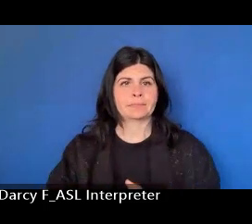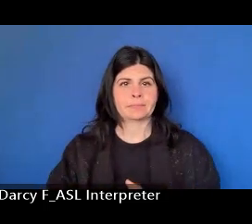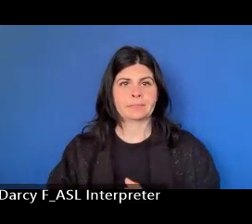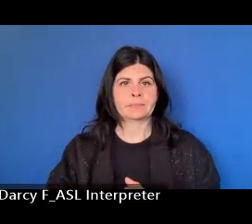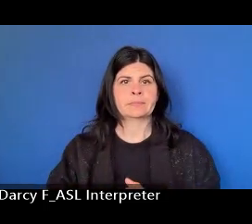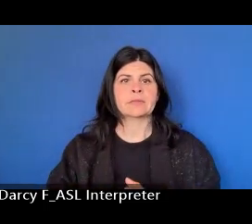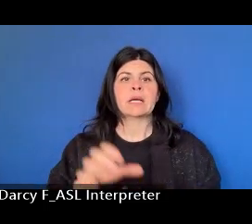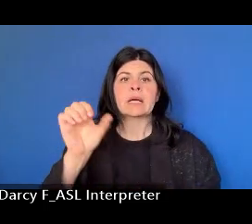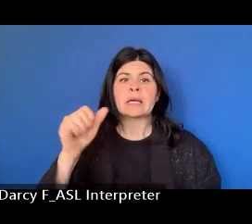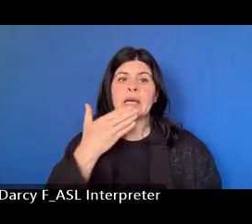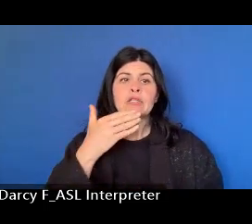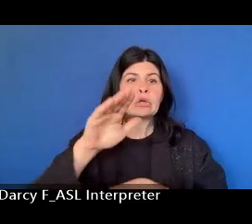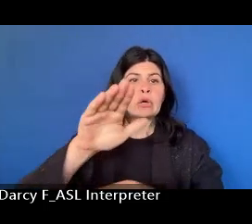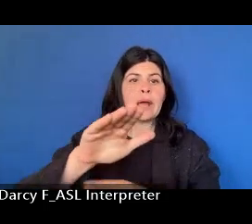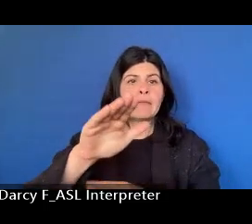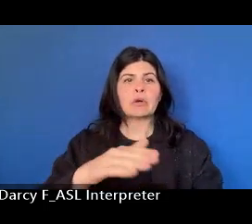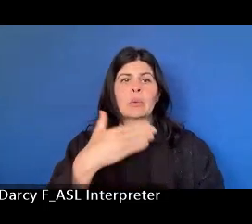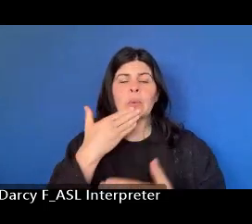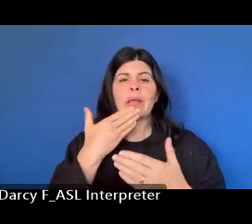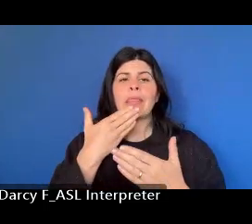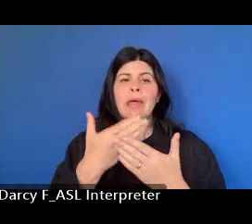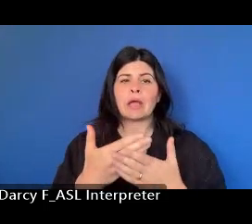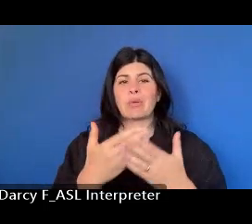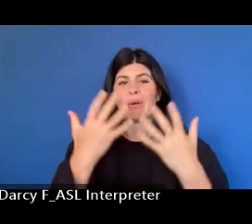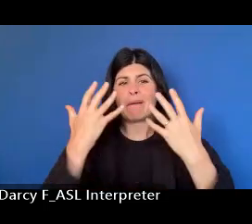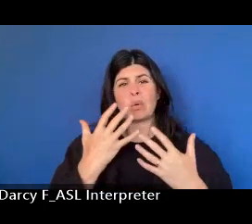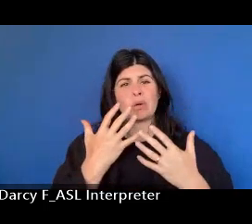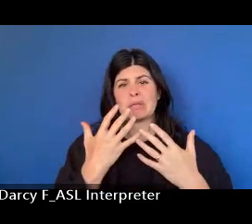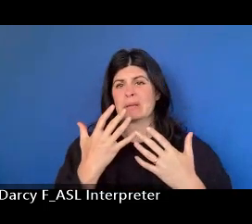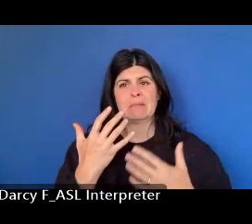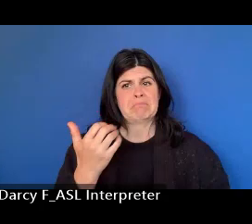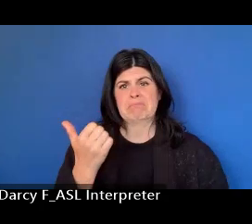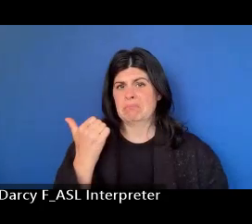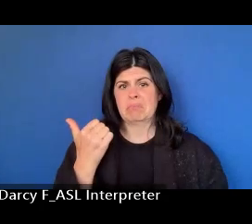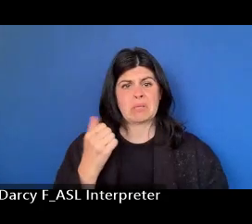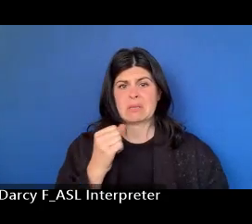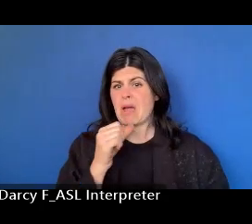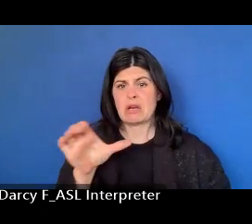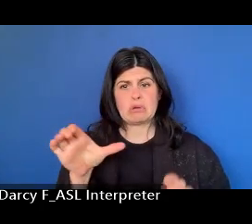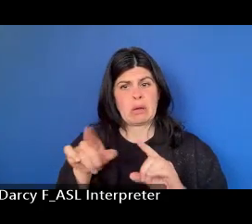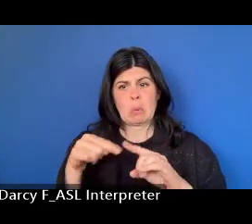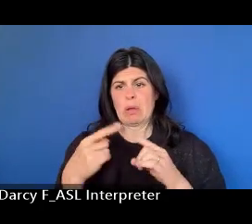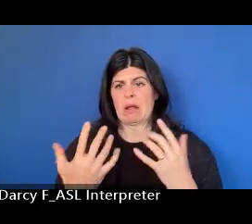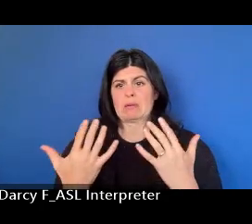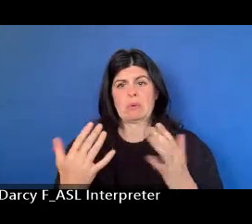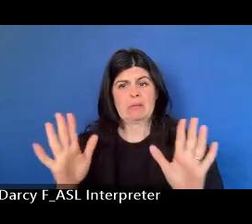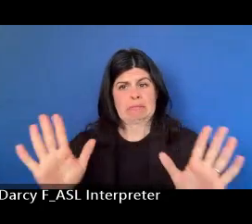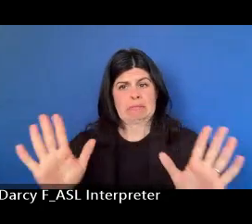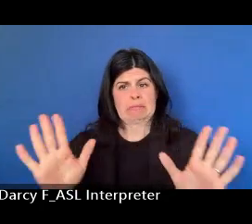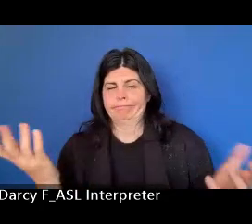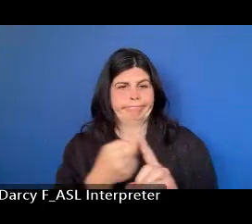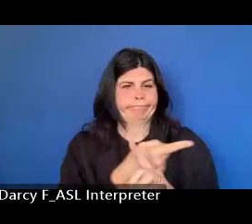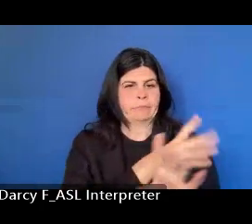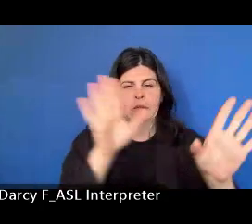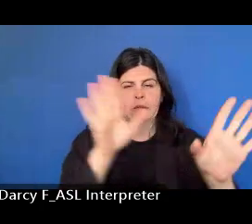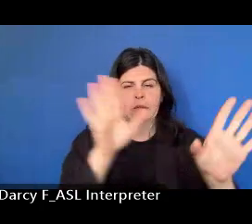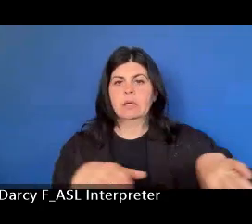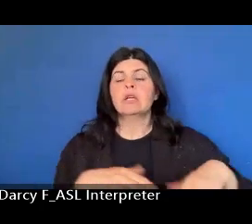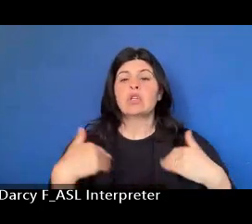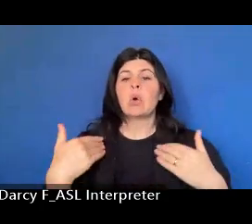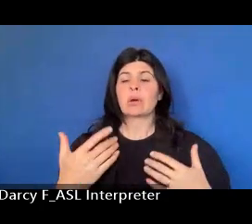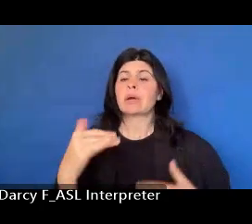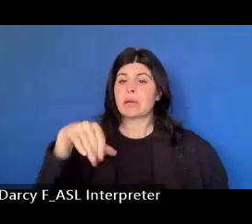good afternoon. Thank you. And unfortunately, it wasn't doing it when I was waiting, but that's not here nor there. Yes, I'm just a